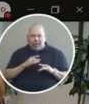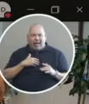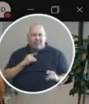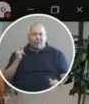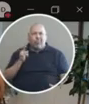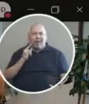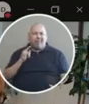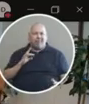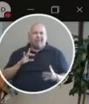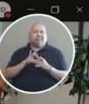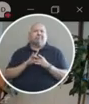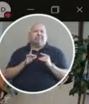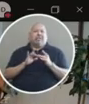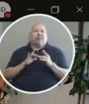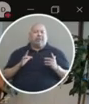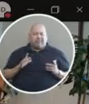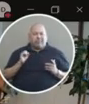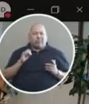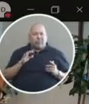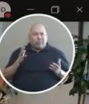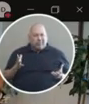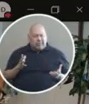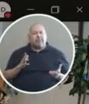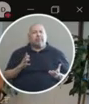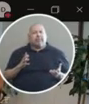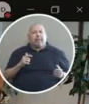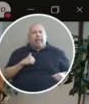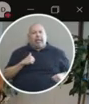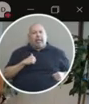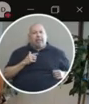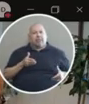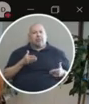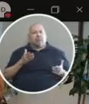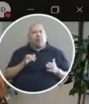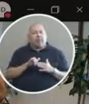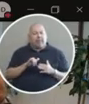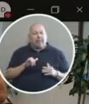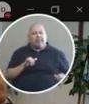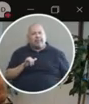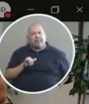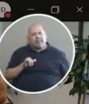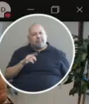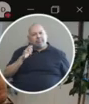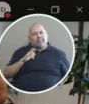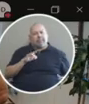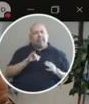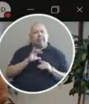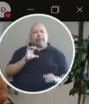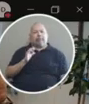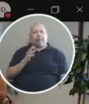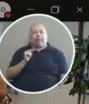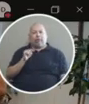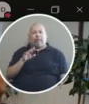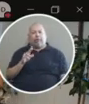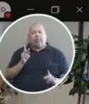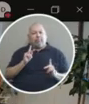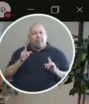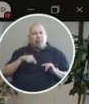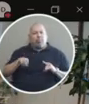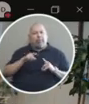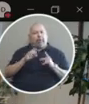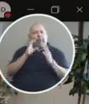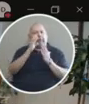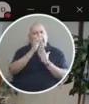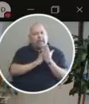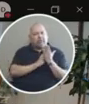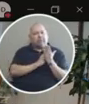Wi-Fi capabilities. Therefore, I support you because the charter is the people's constitution